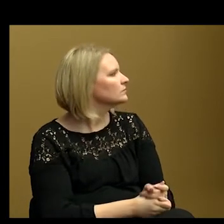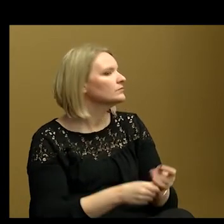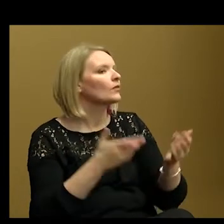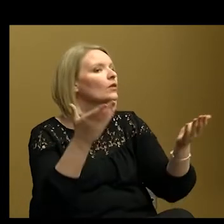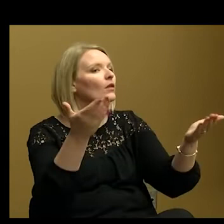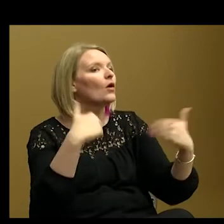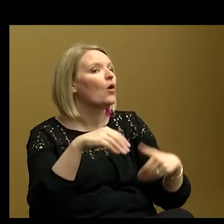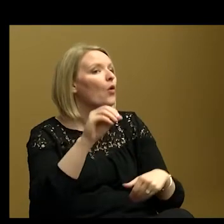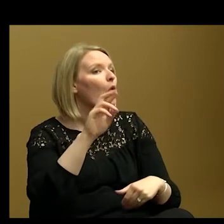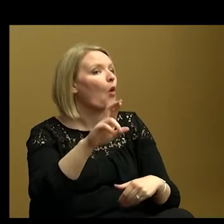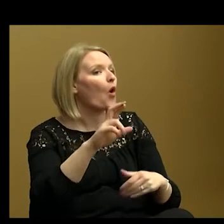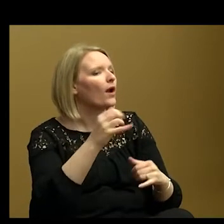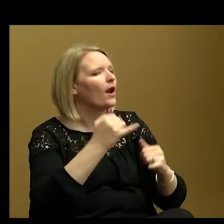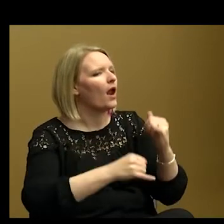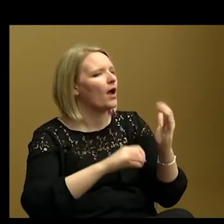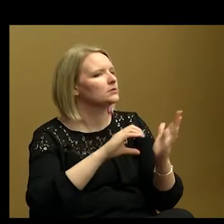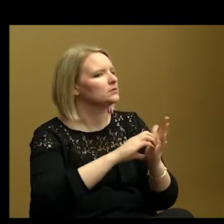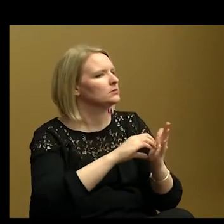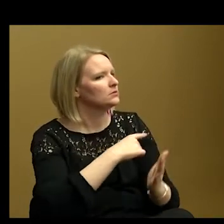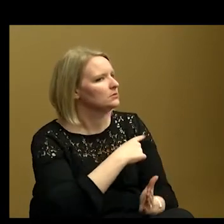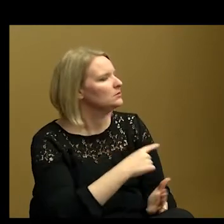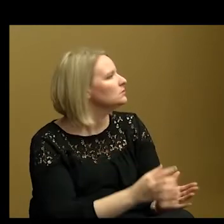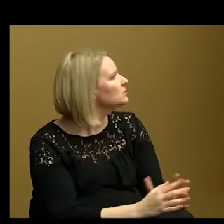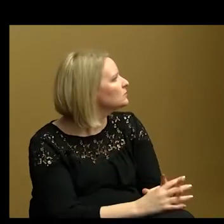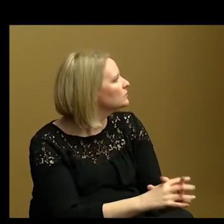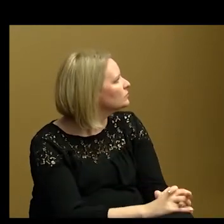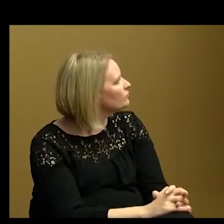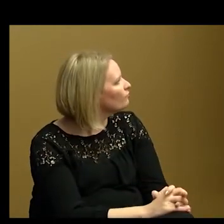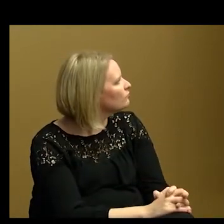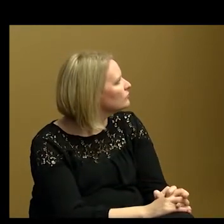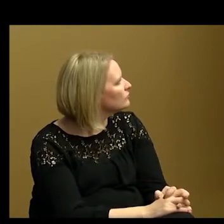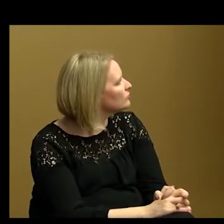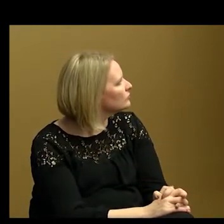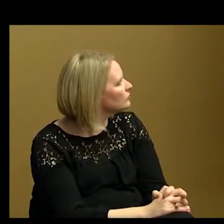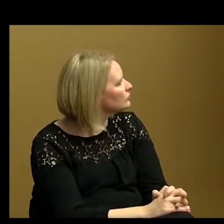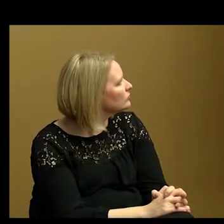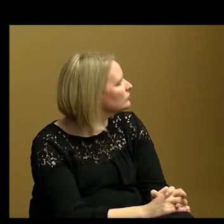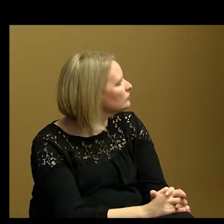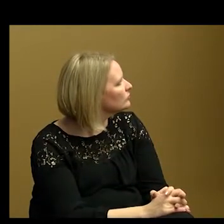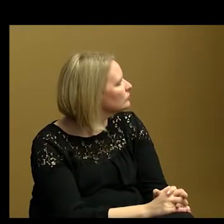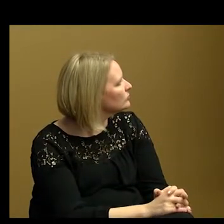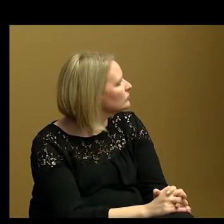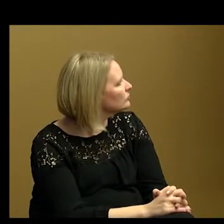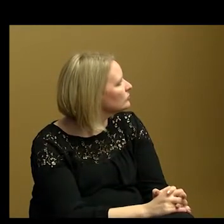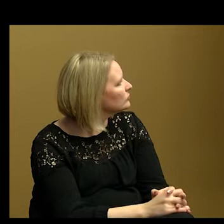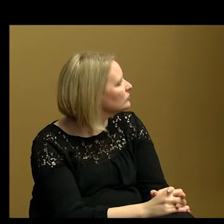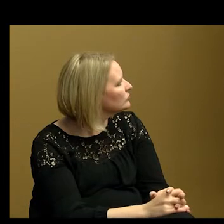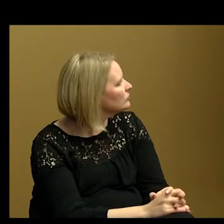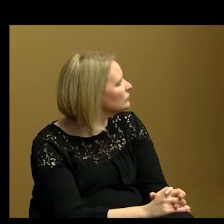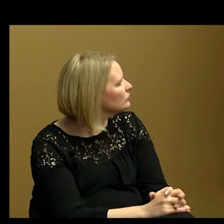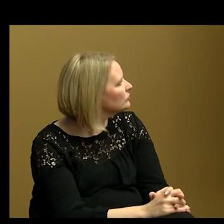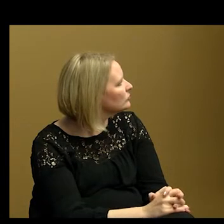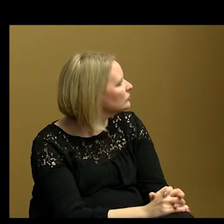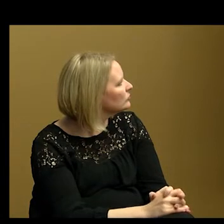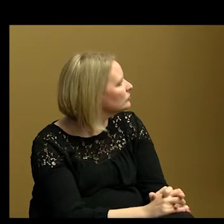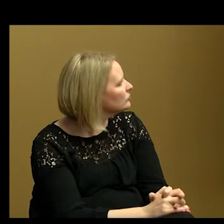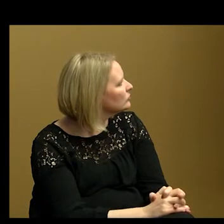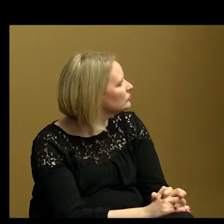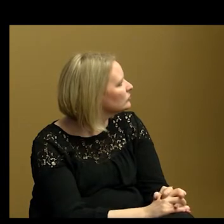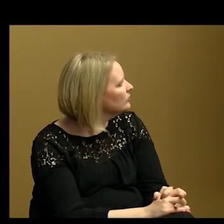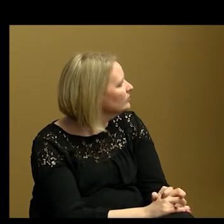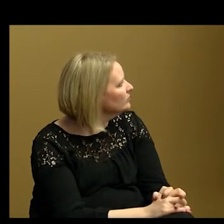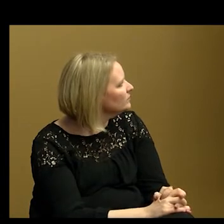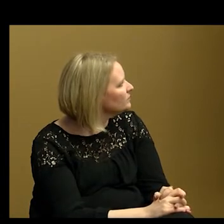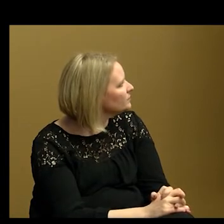Or my child lets me know what he wants by using some form of language or symbolic communication, such